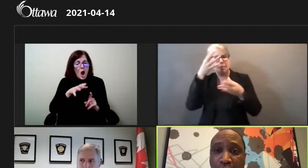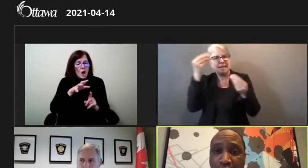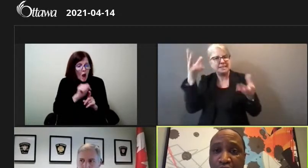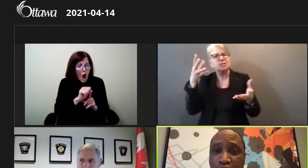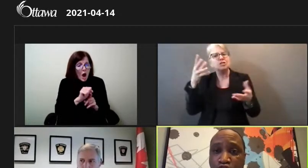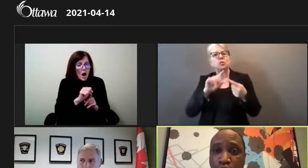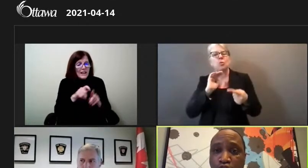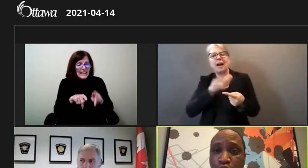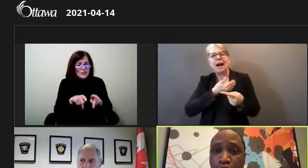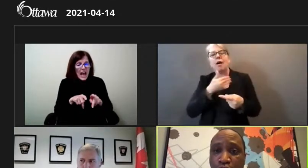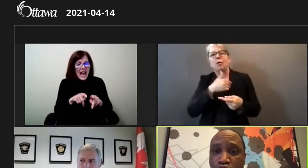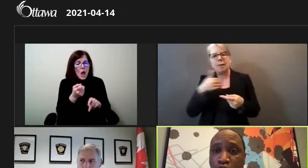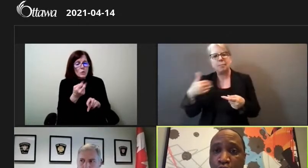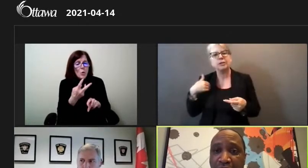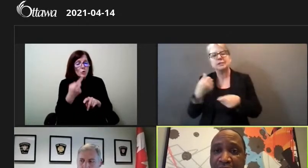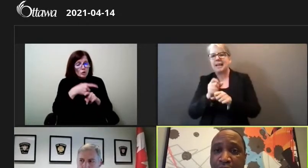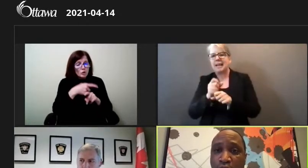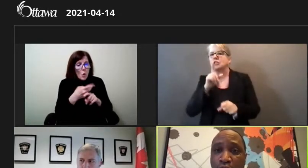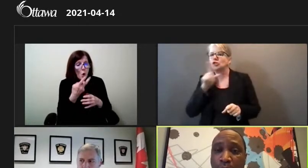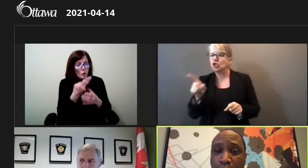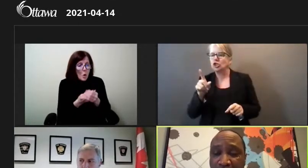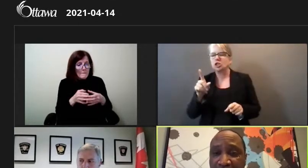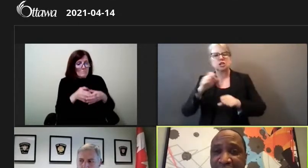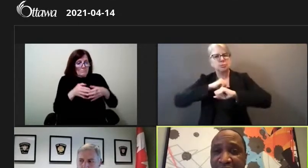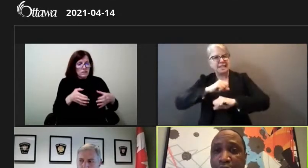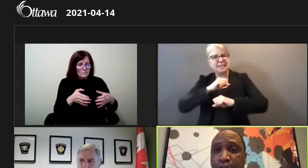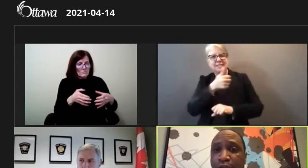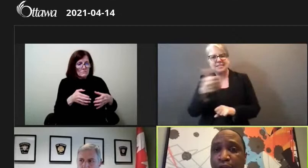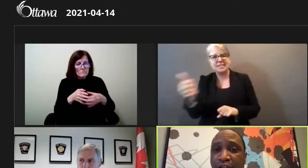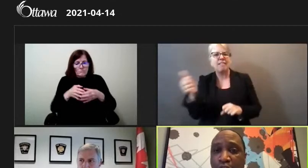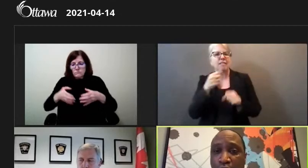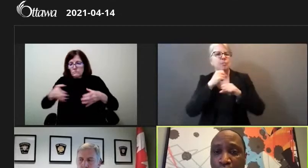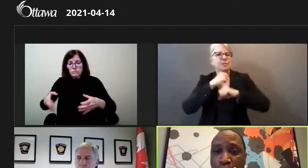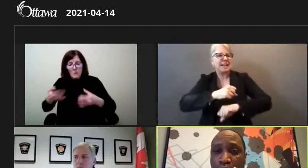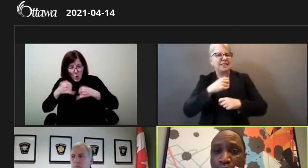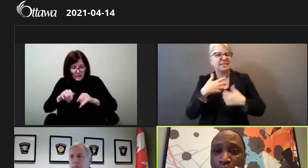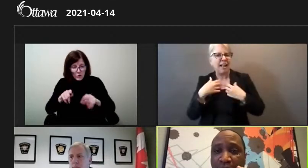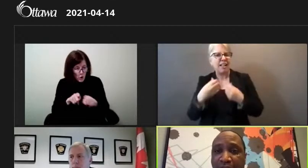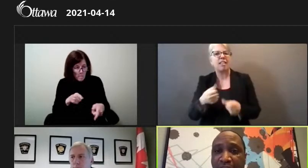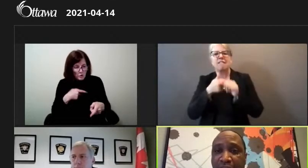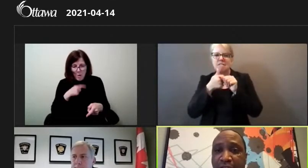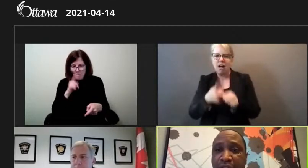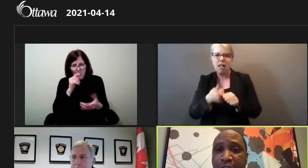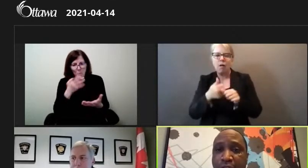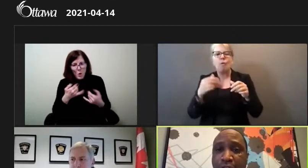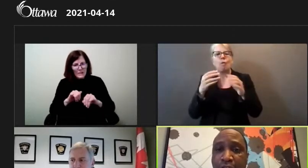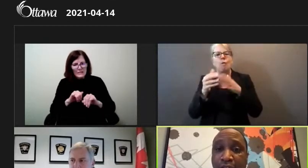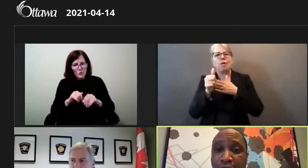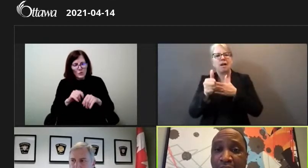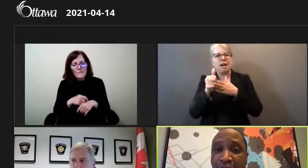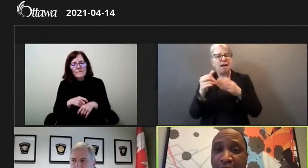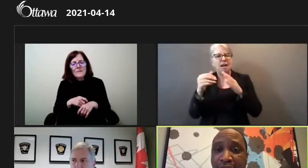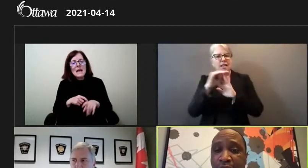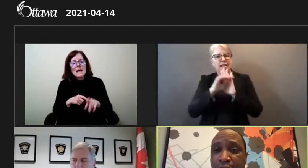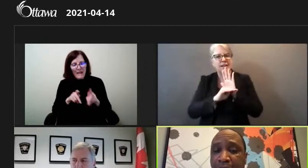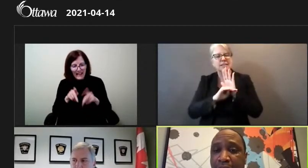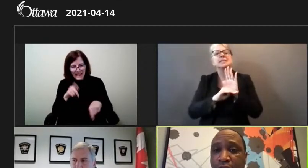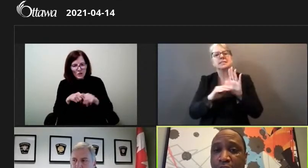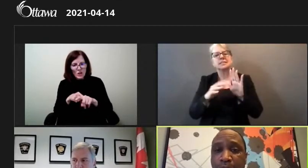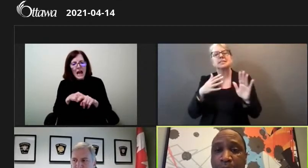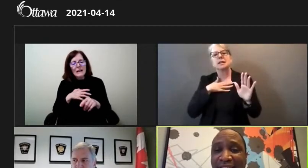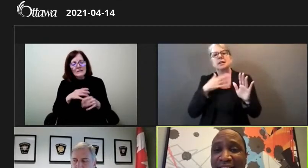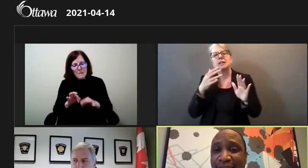to our constituents to ensure that they are protecting their health, that they are following the guidelines. And my